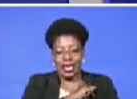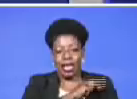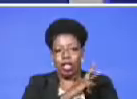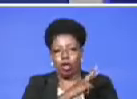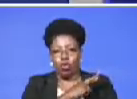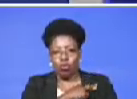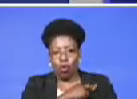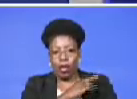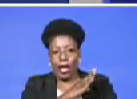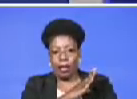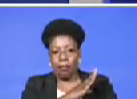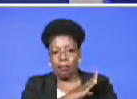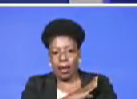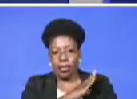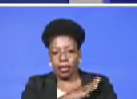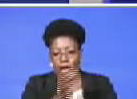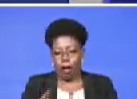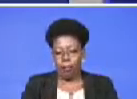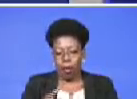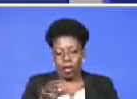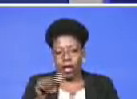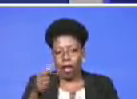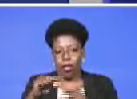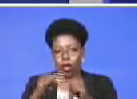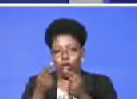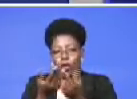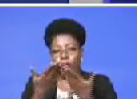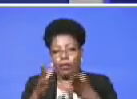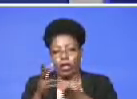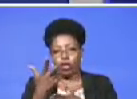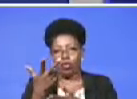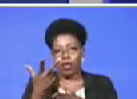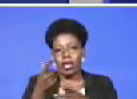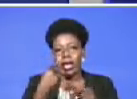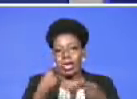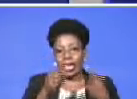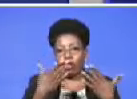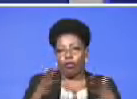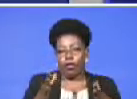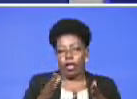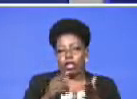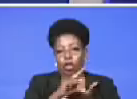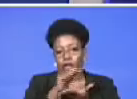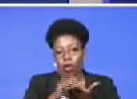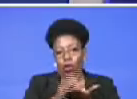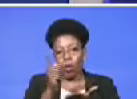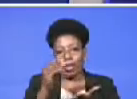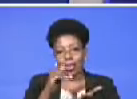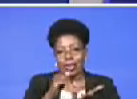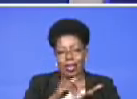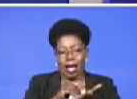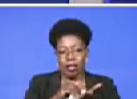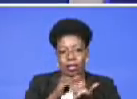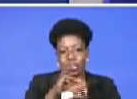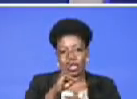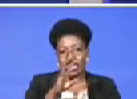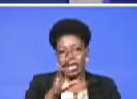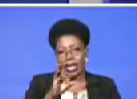Stan Bethel bowling in the other group. They have completed 3 games so far, totaling 1,658 pins